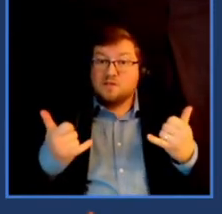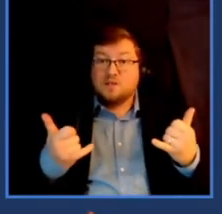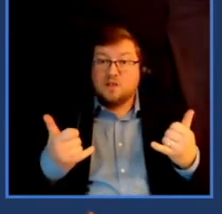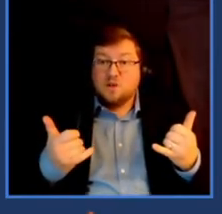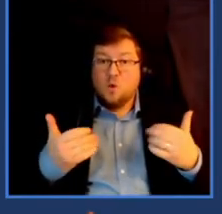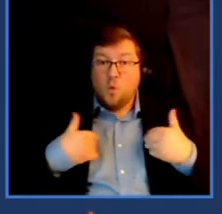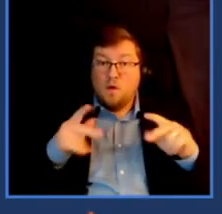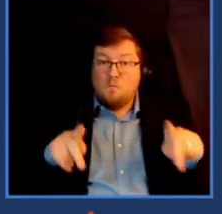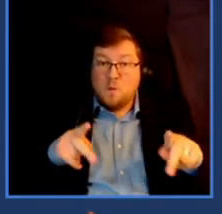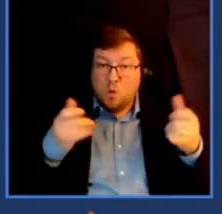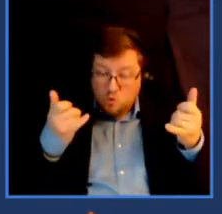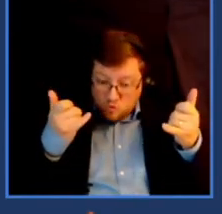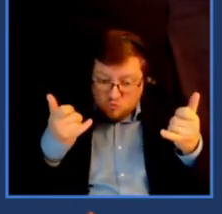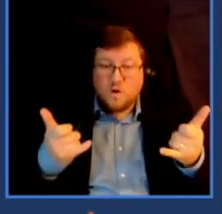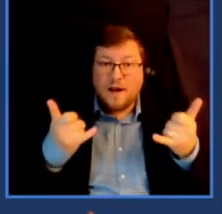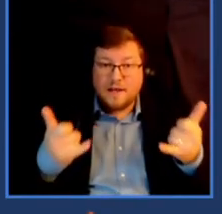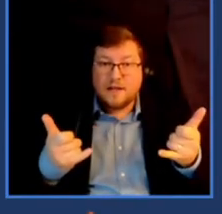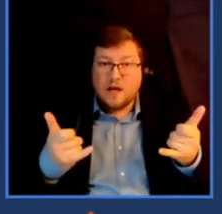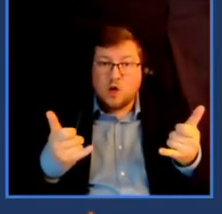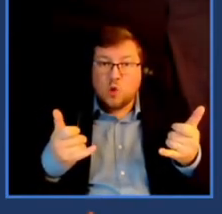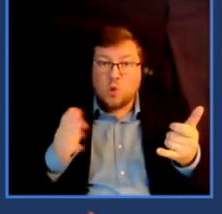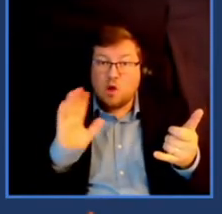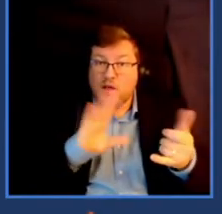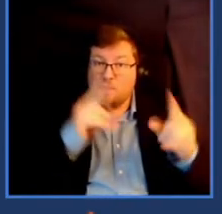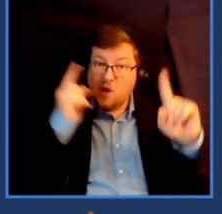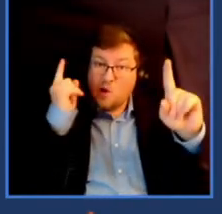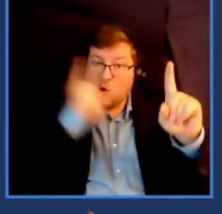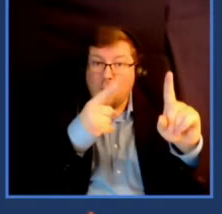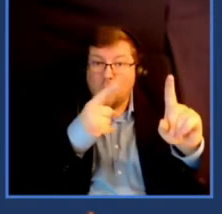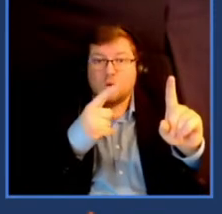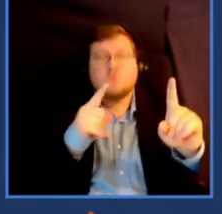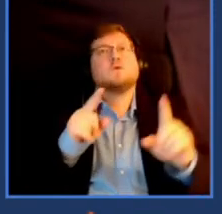who are trying so hard to divide us.